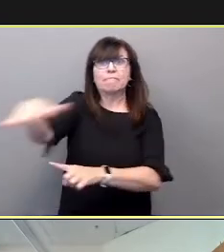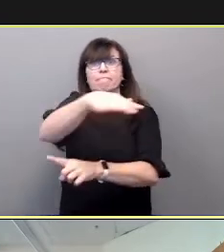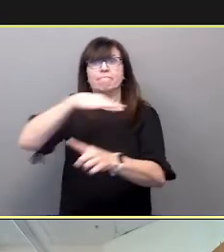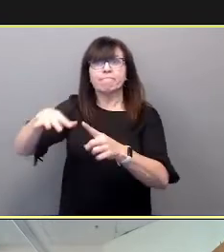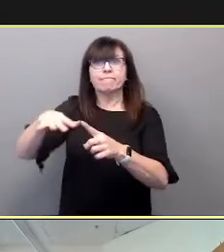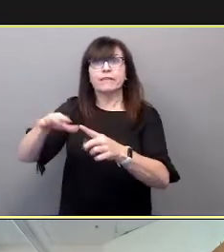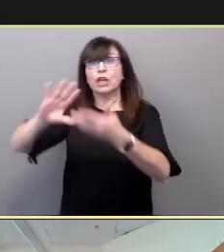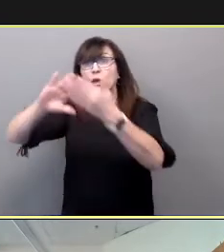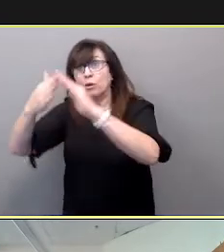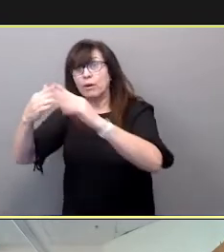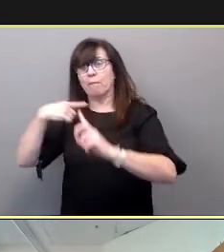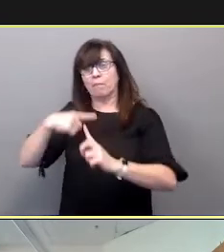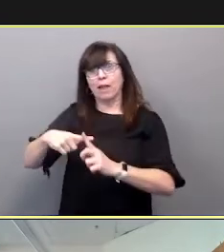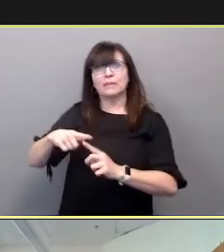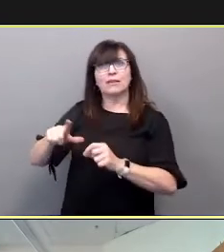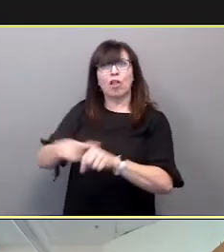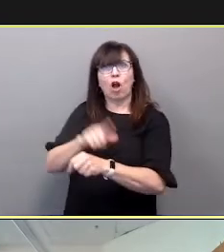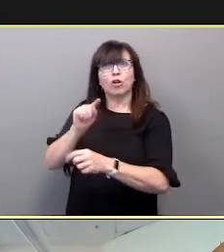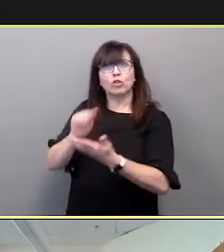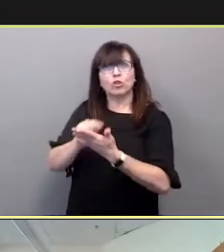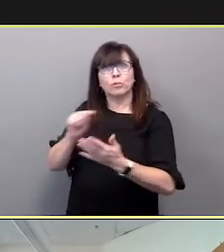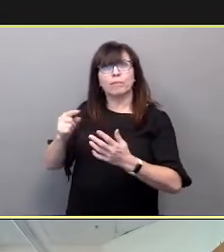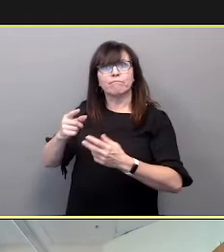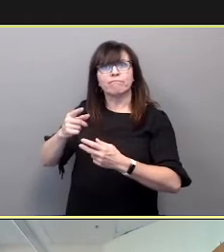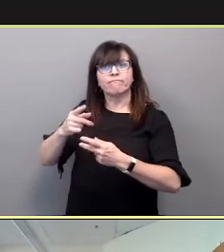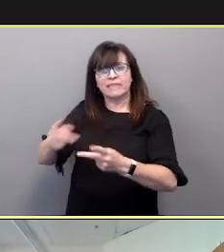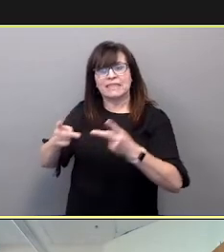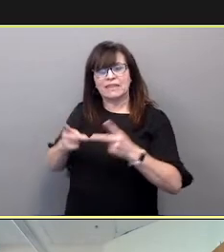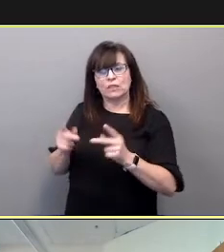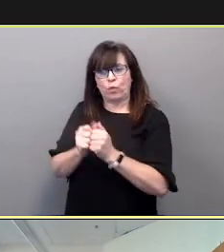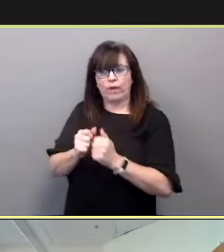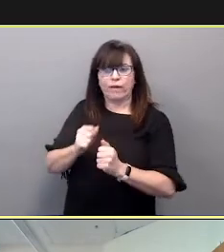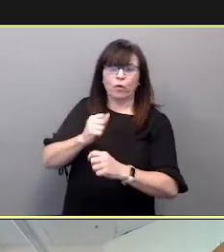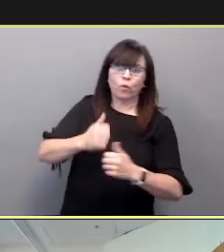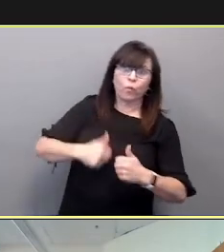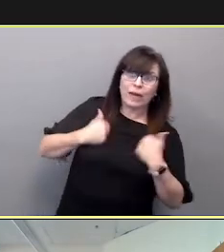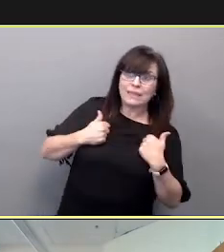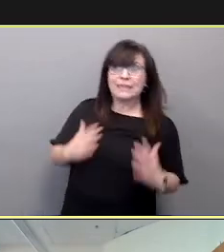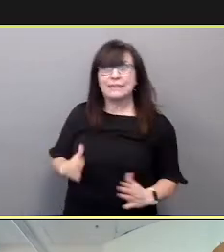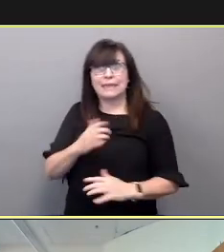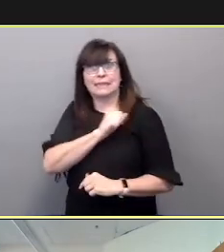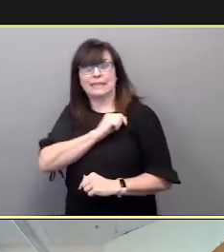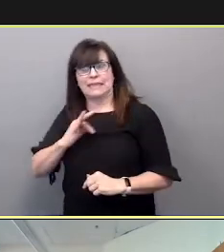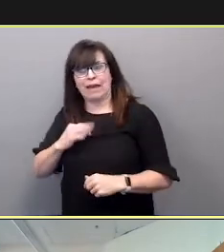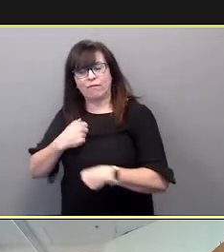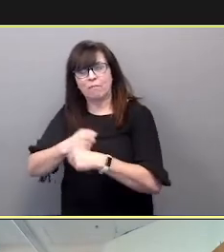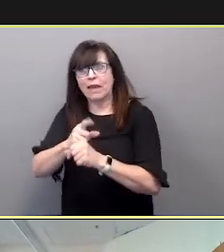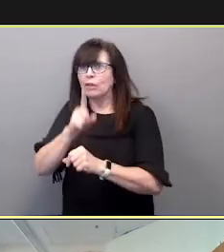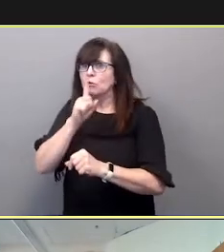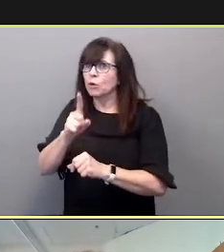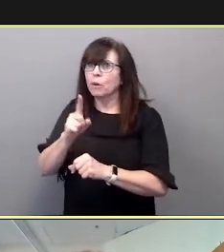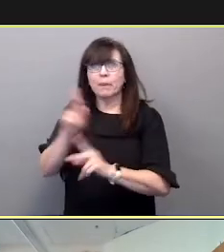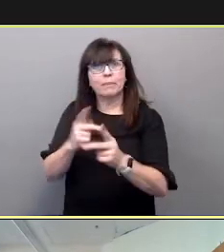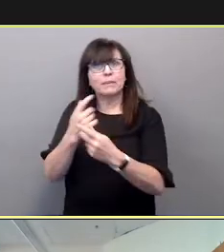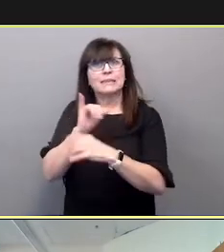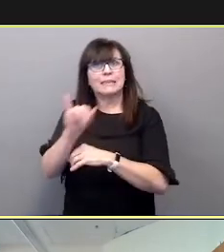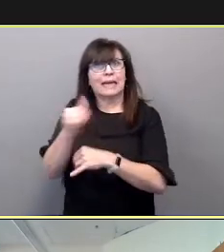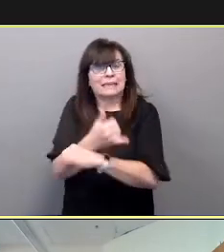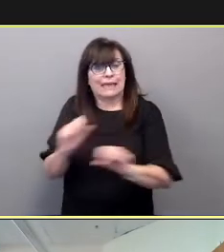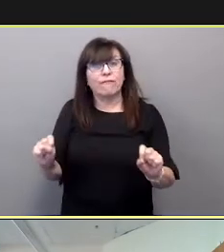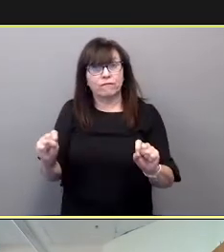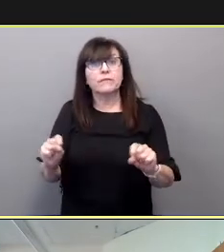care facilities with our residents and staff who are working so hard to make sure that people are safe. Next slide, please.